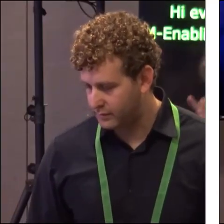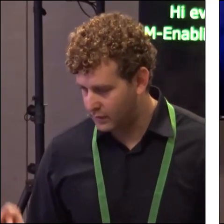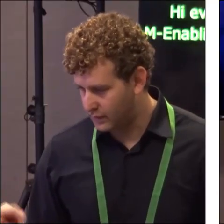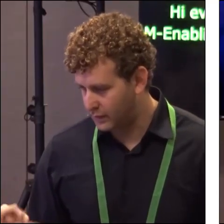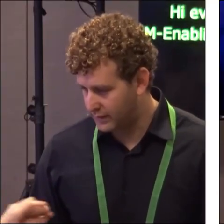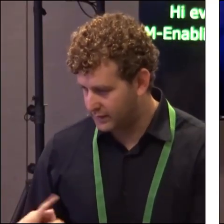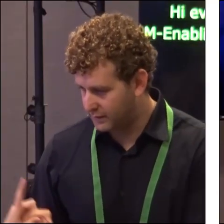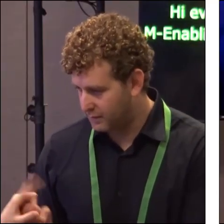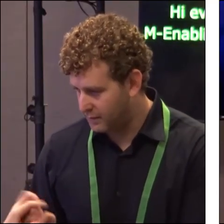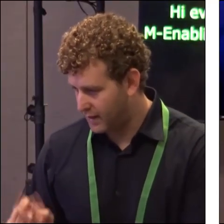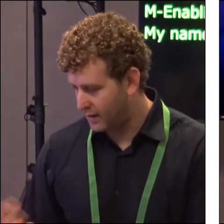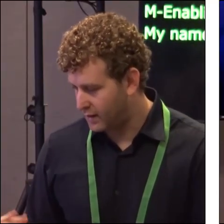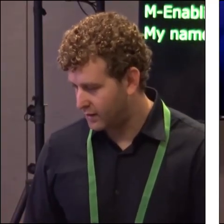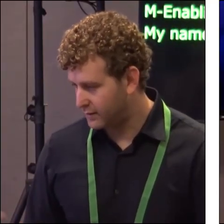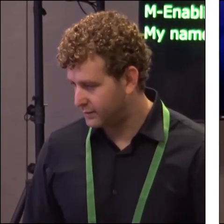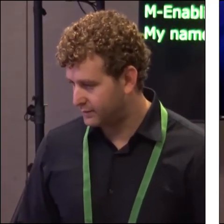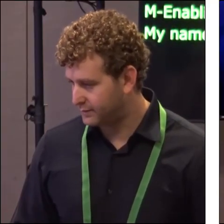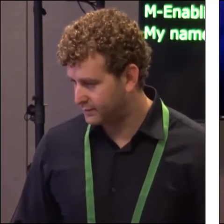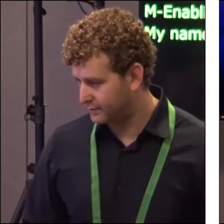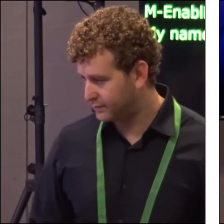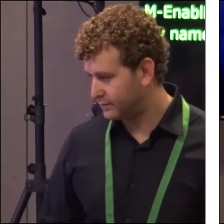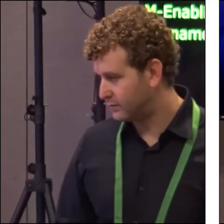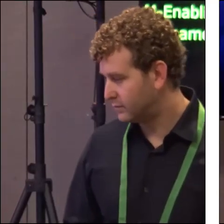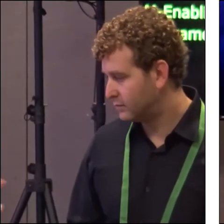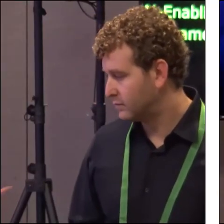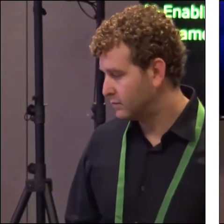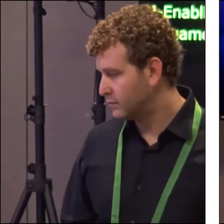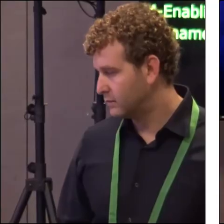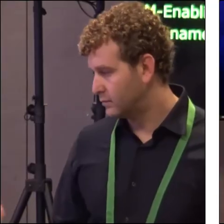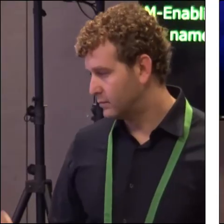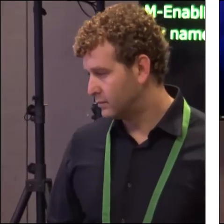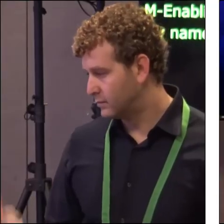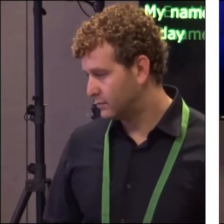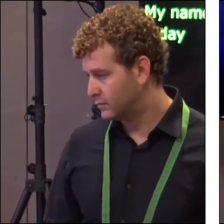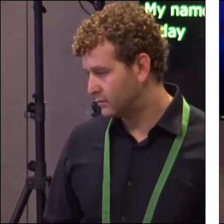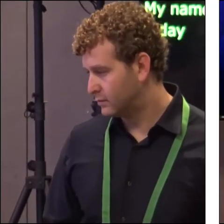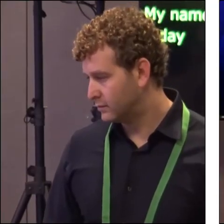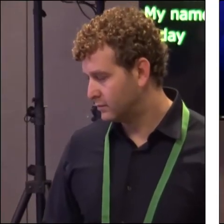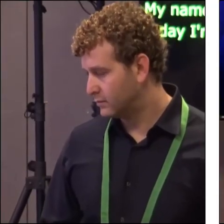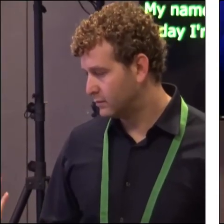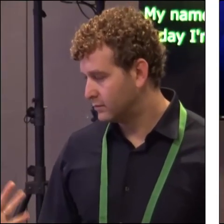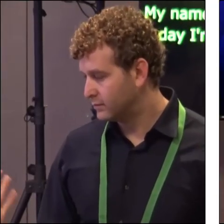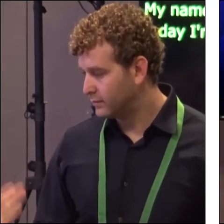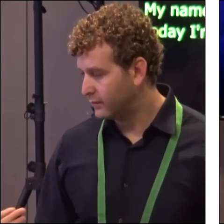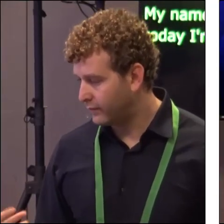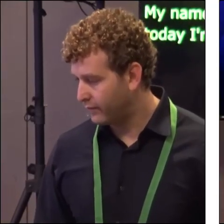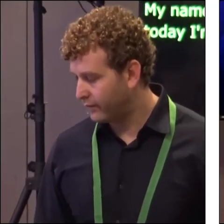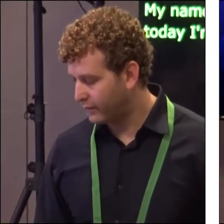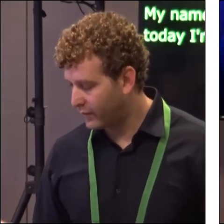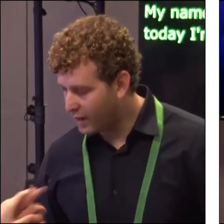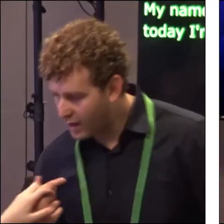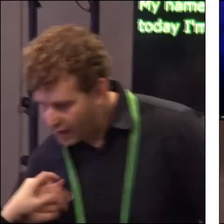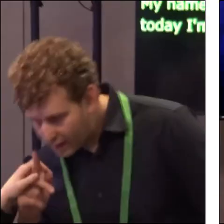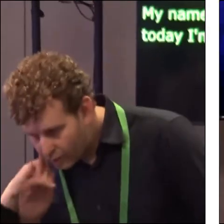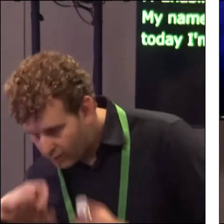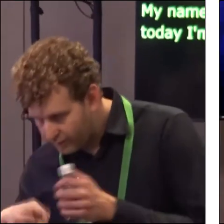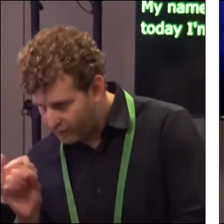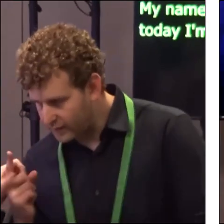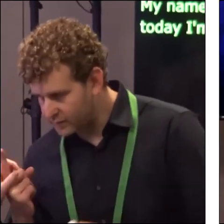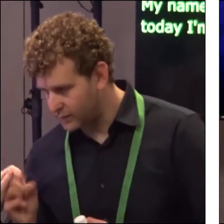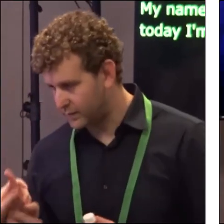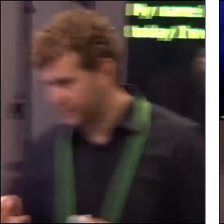at DQ. And today I'm very, very excited to talk to you about enterprise AI workflows that ship